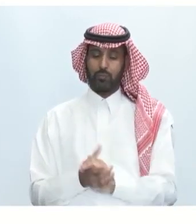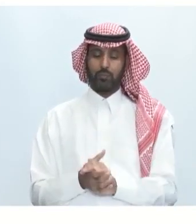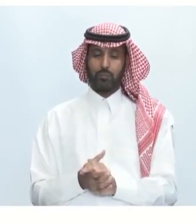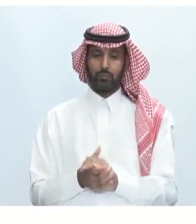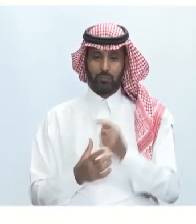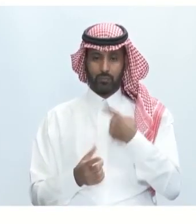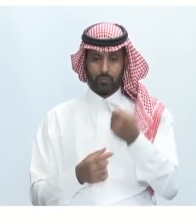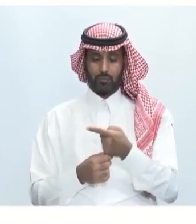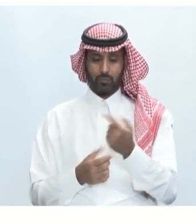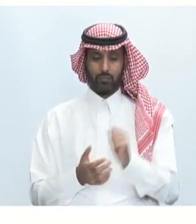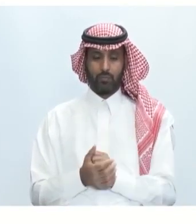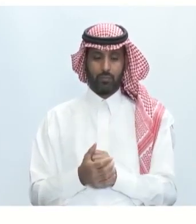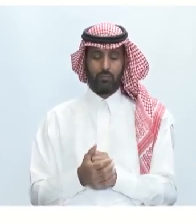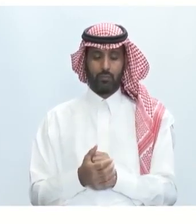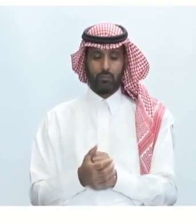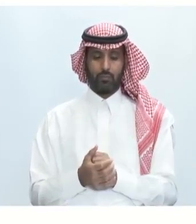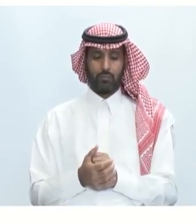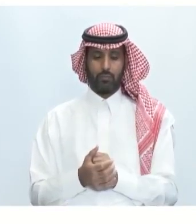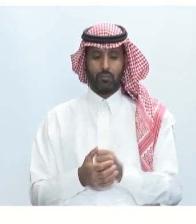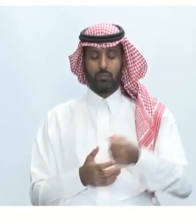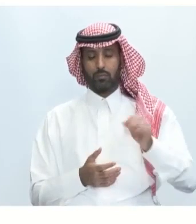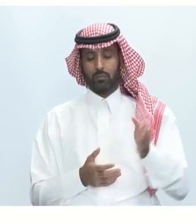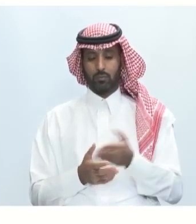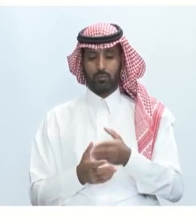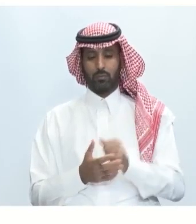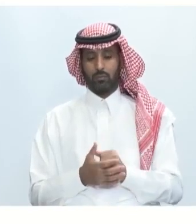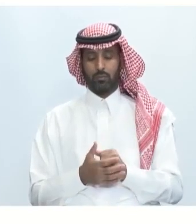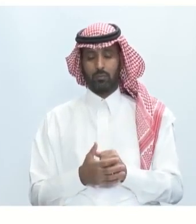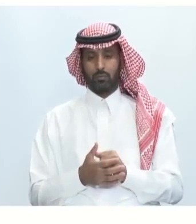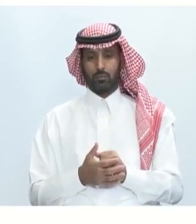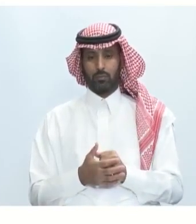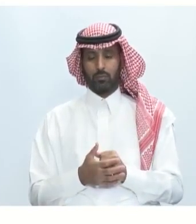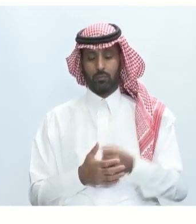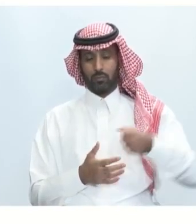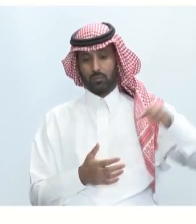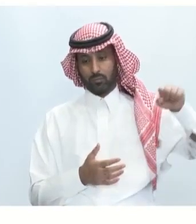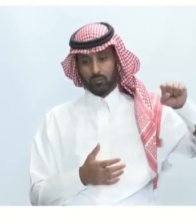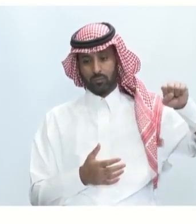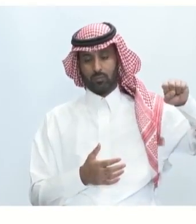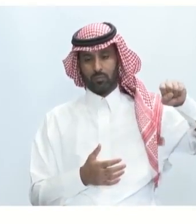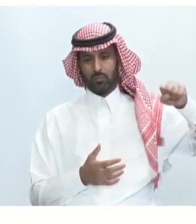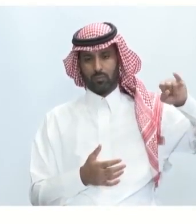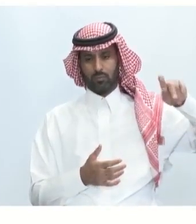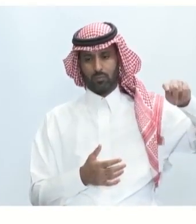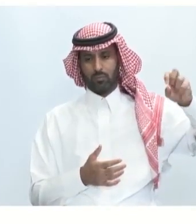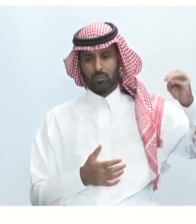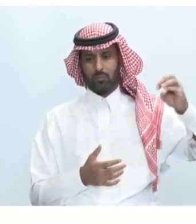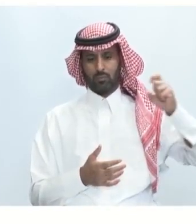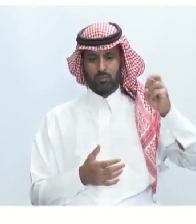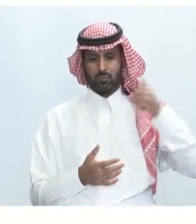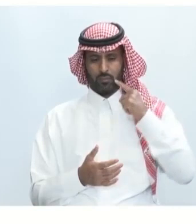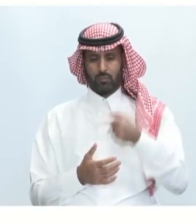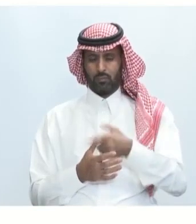together. The sitcom dad gave his wife his wallet. Or you can say the sitcom dad gave his wallet